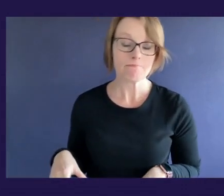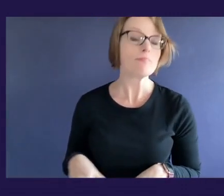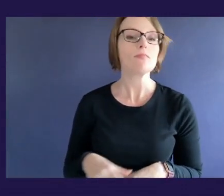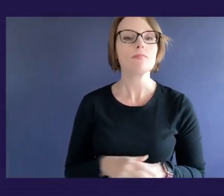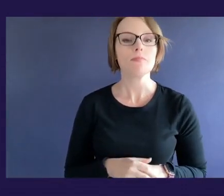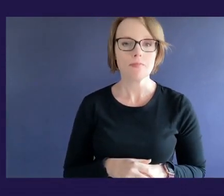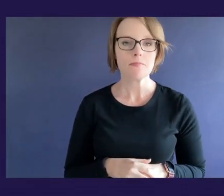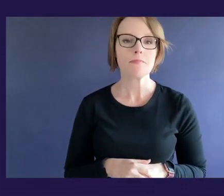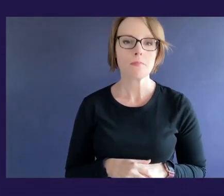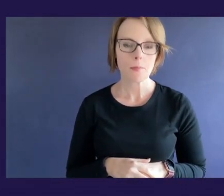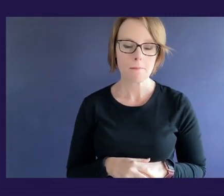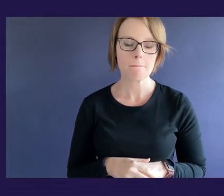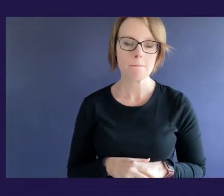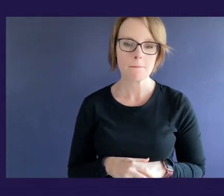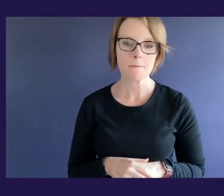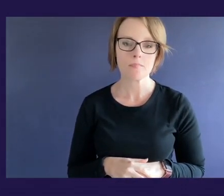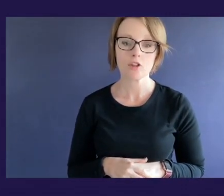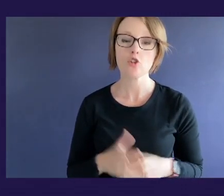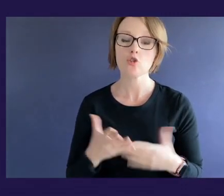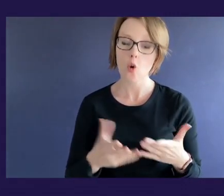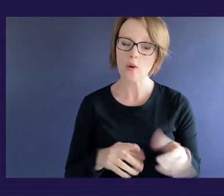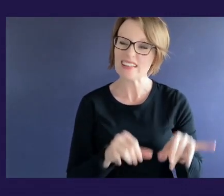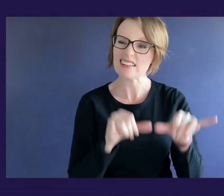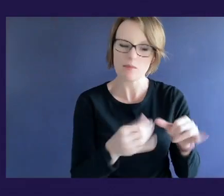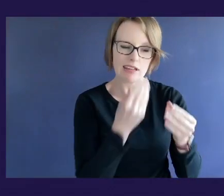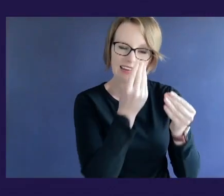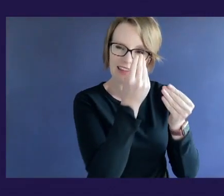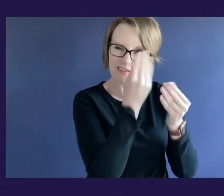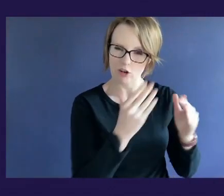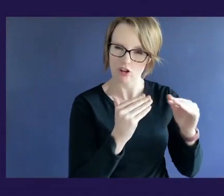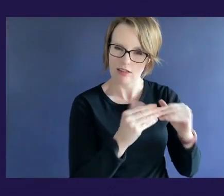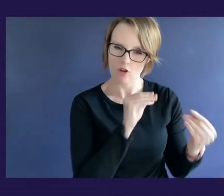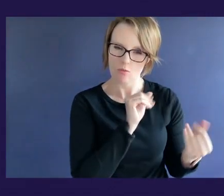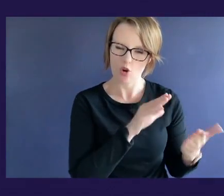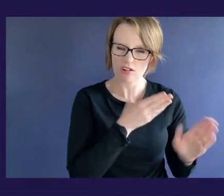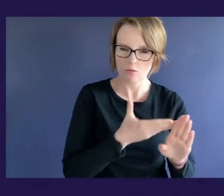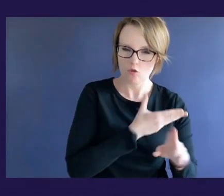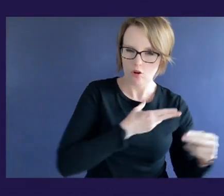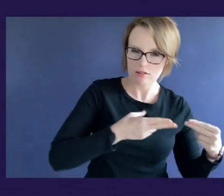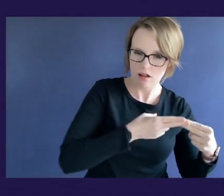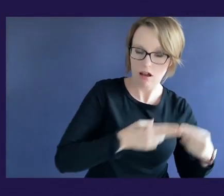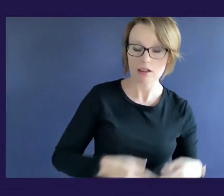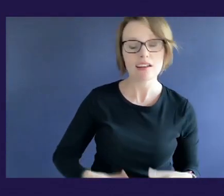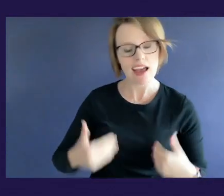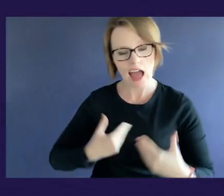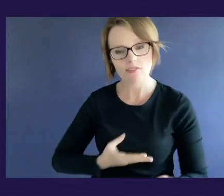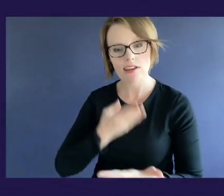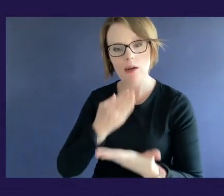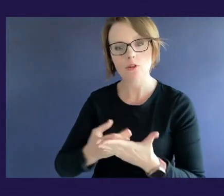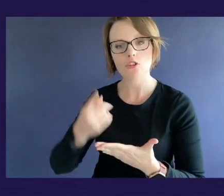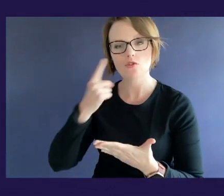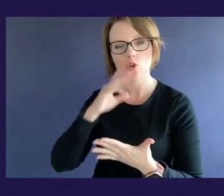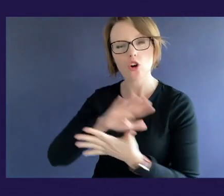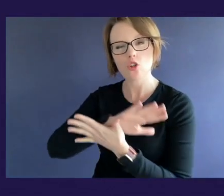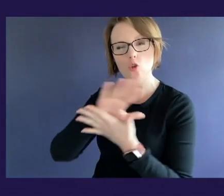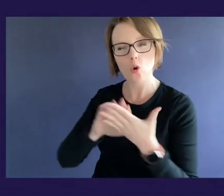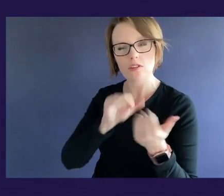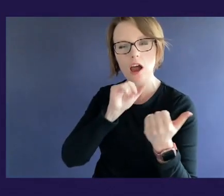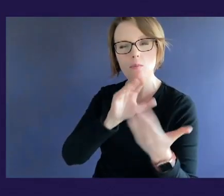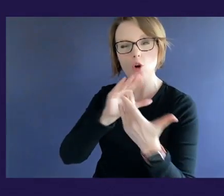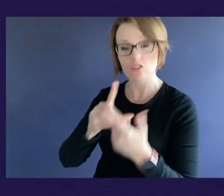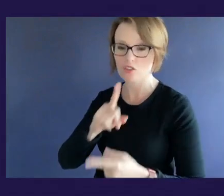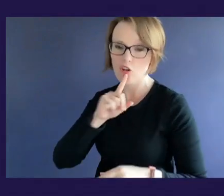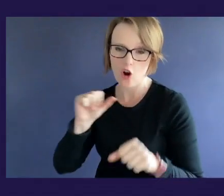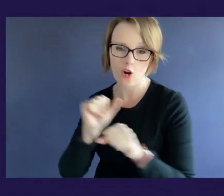in the information level approaches on the previous slide, there is evidence for the effectiveness of these approaches as well. So